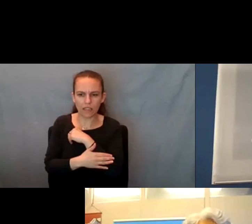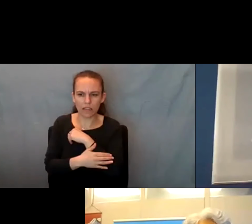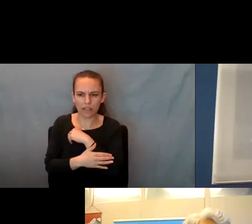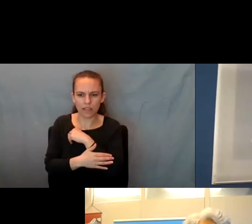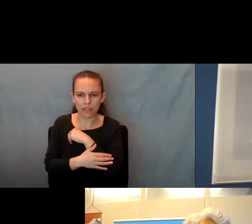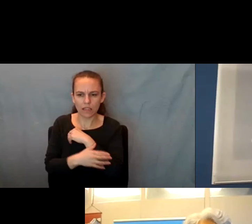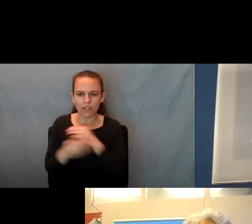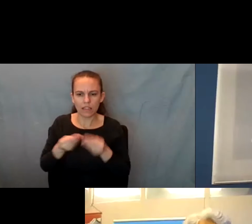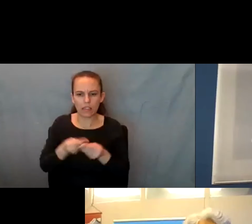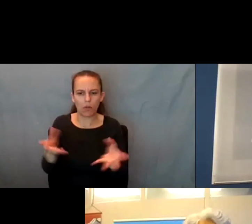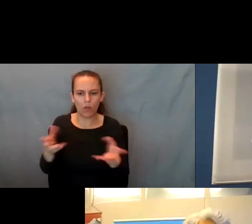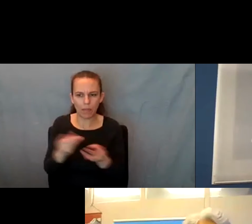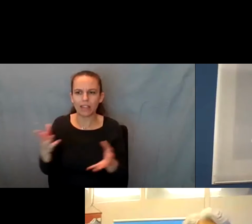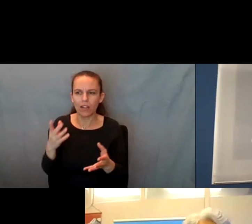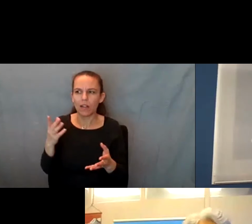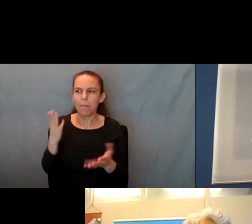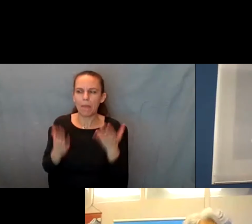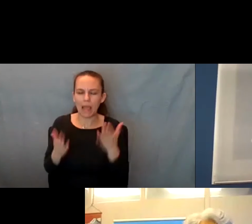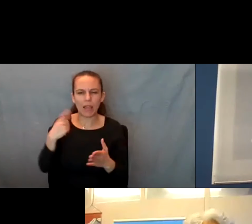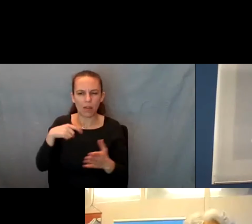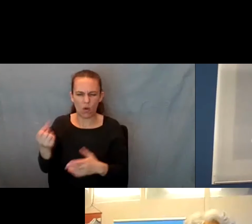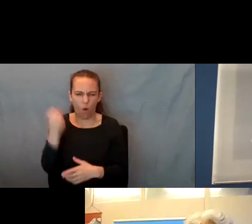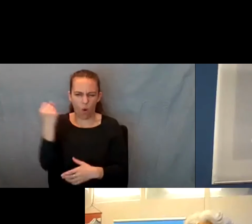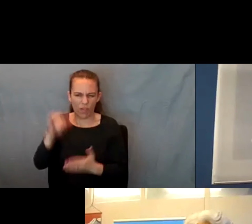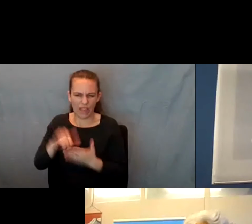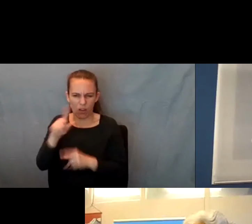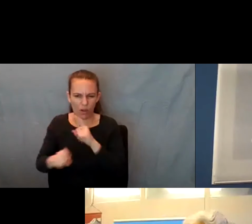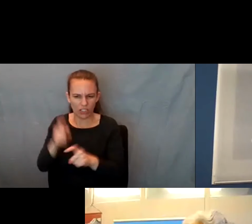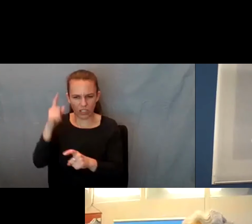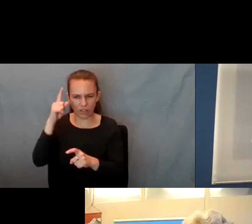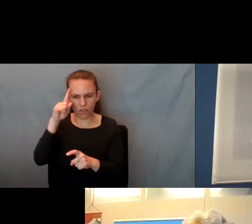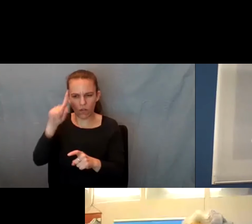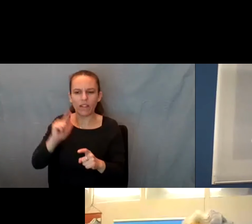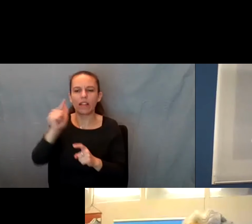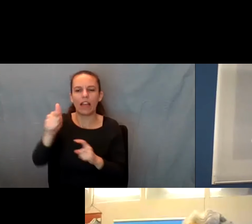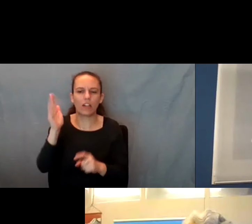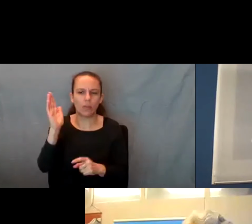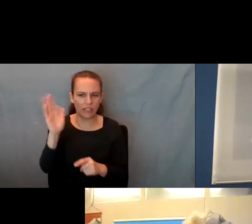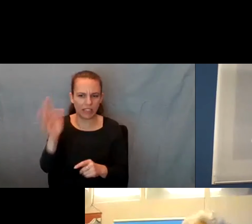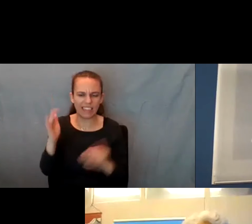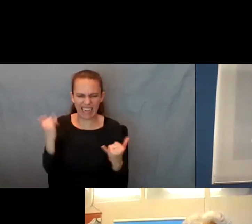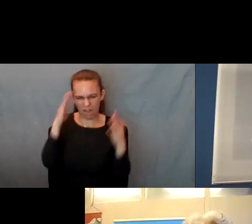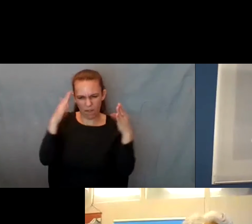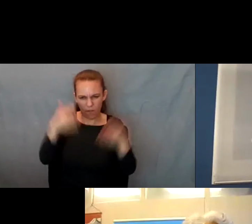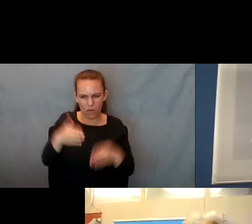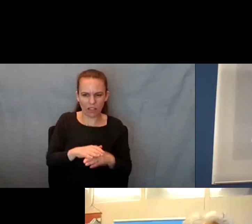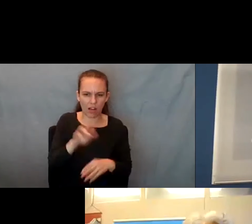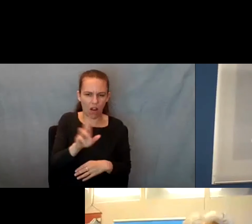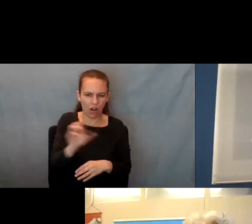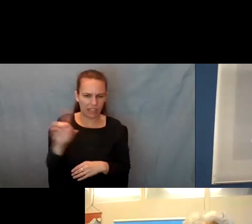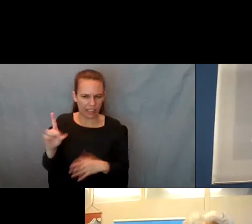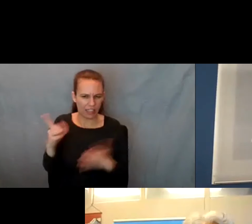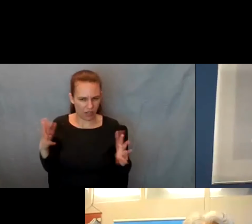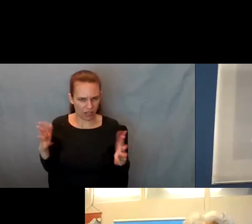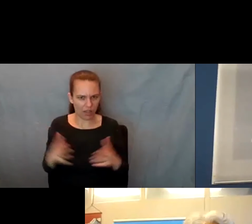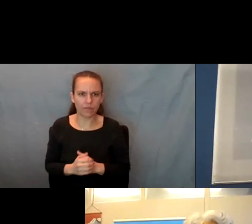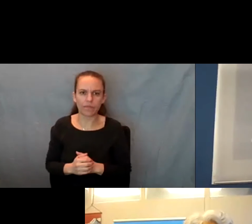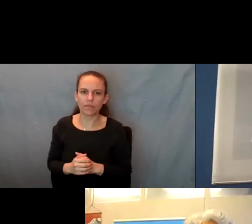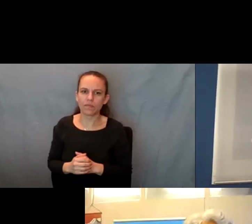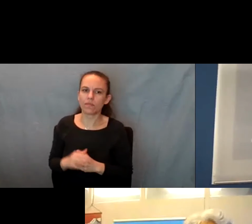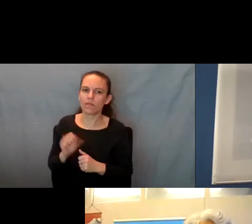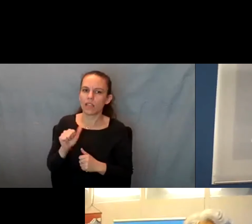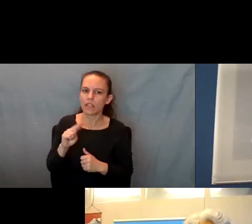after the other presentations and focus only on the R&D now? Thank you. Over to you, Matt. Okay, thank you, everyone. So